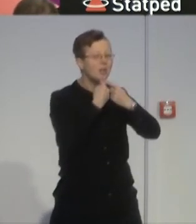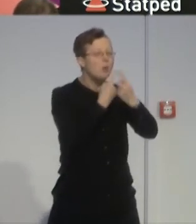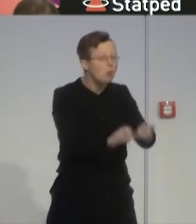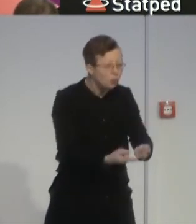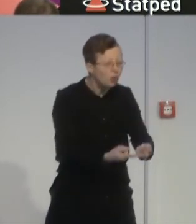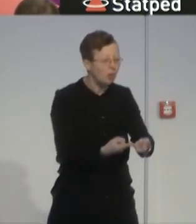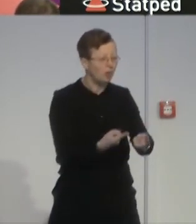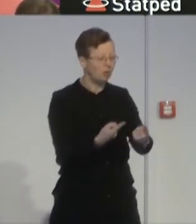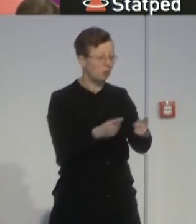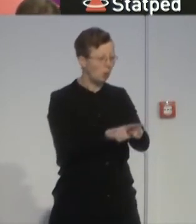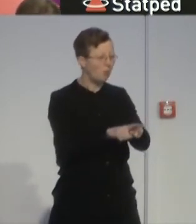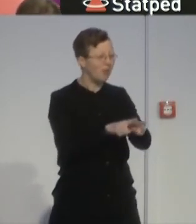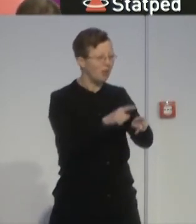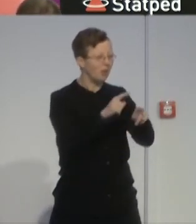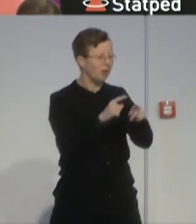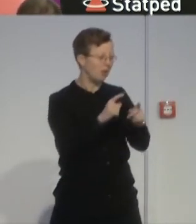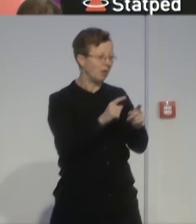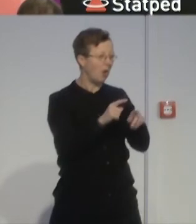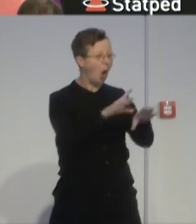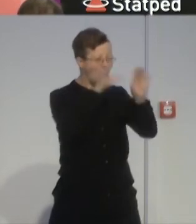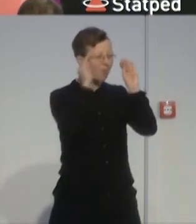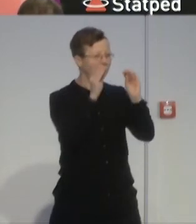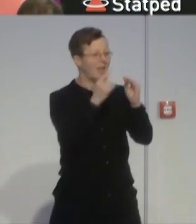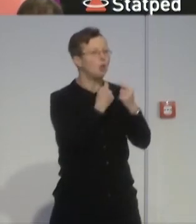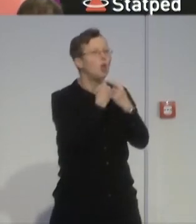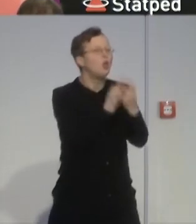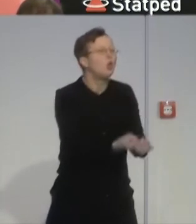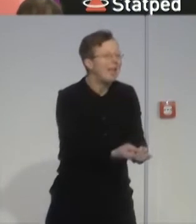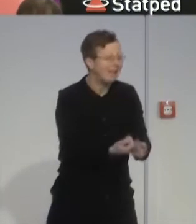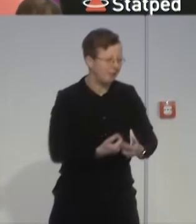how we perceive an utterance.